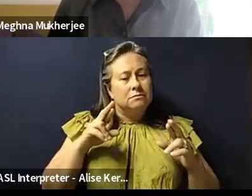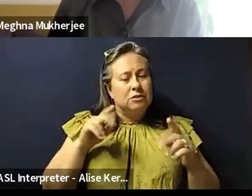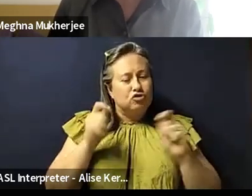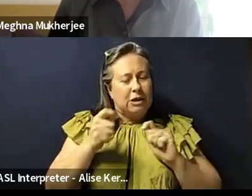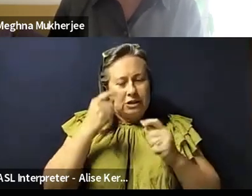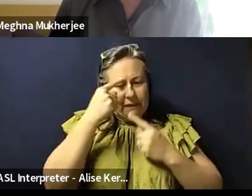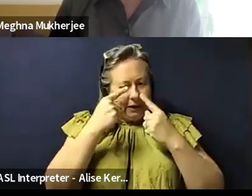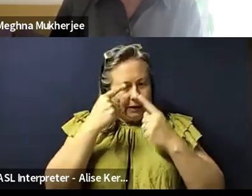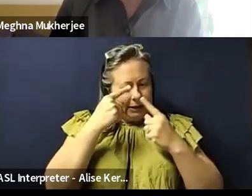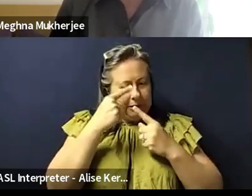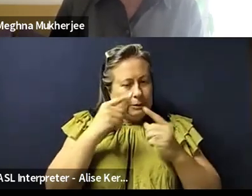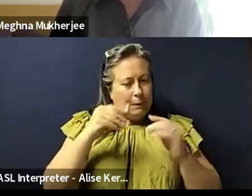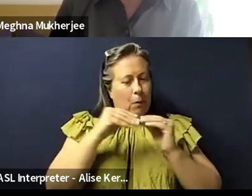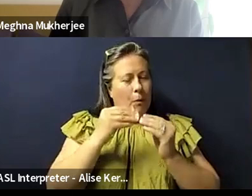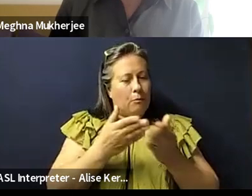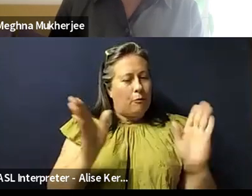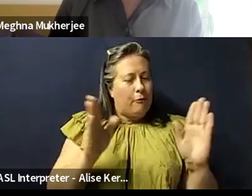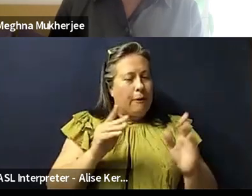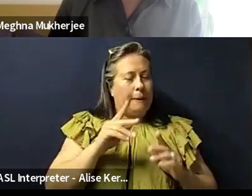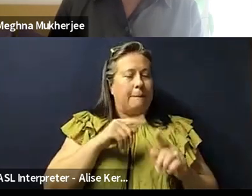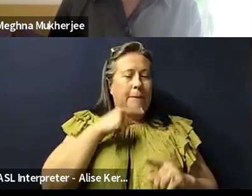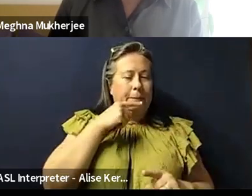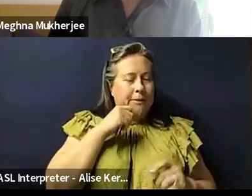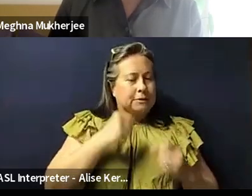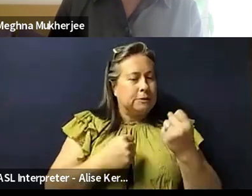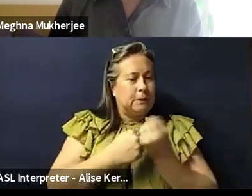to just much broader public support.